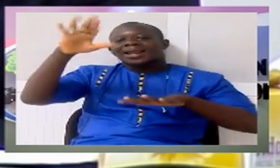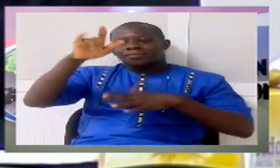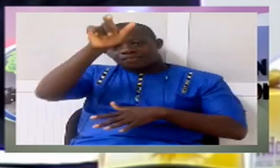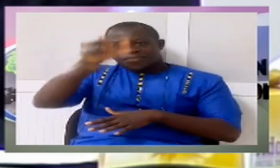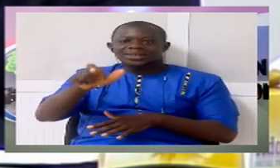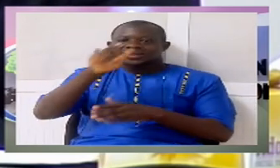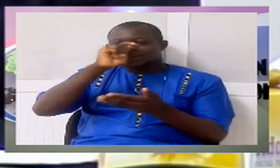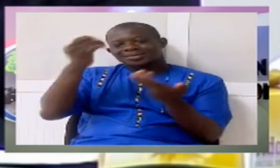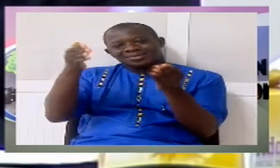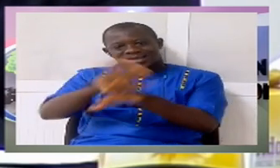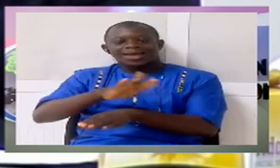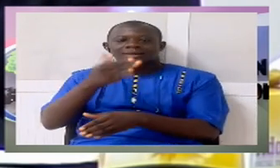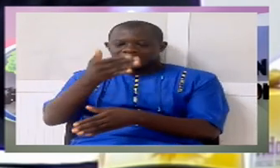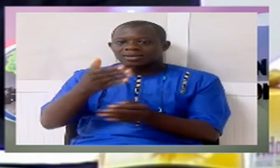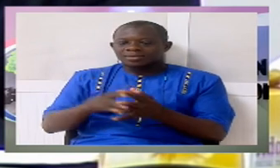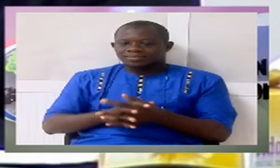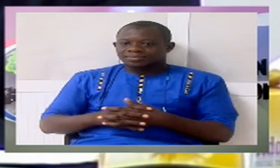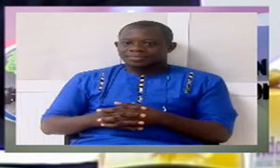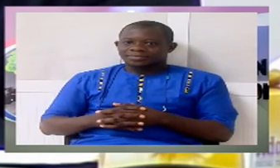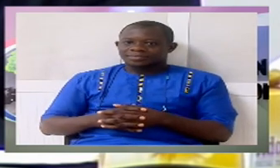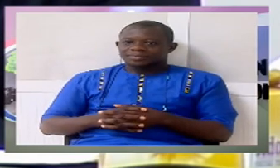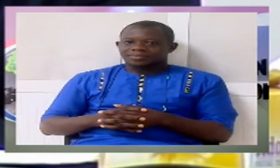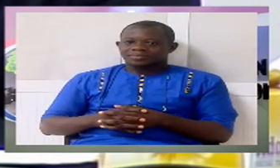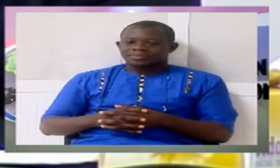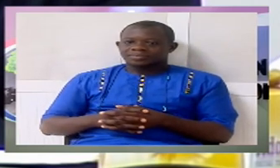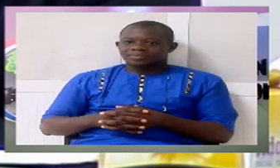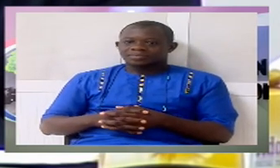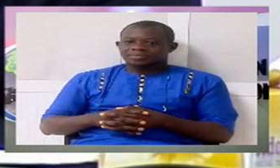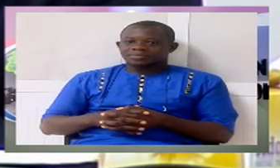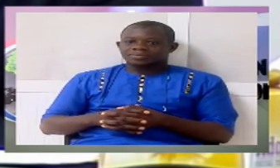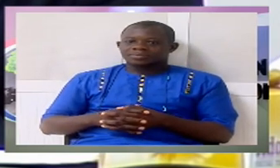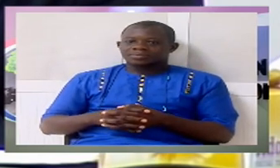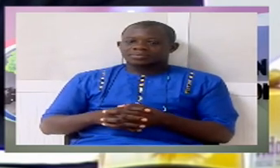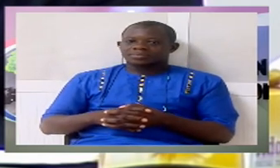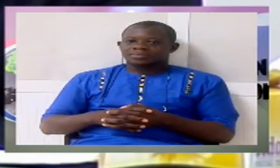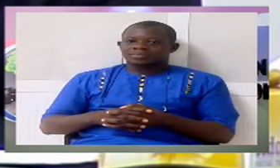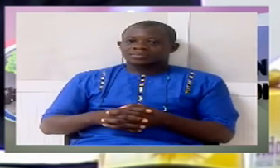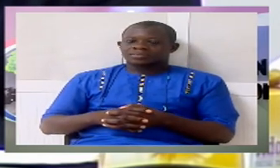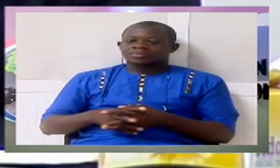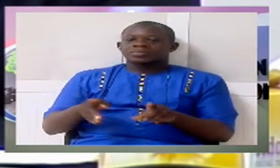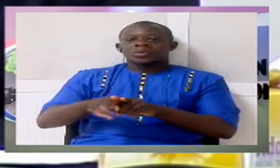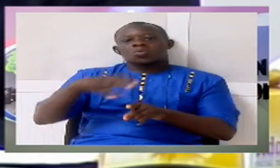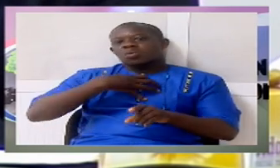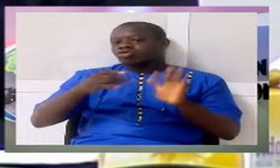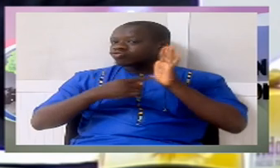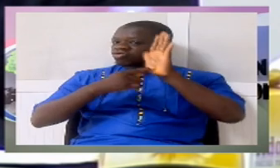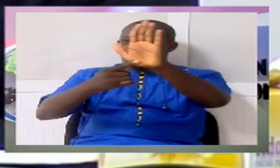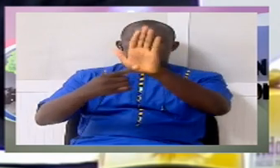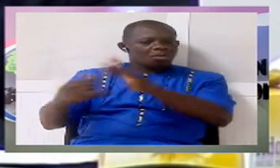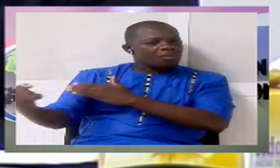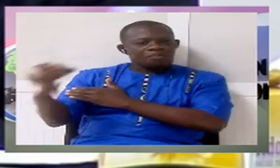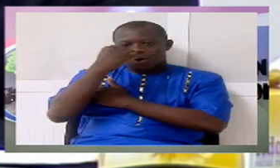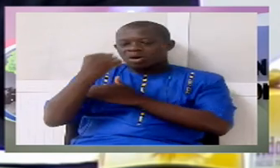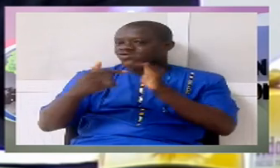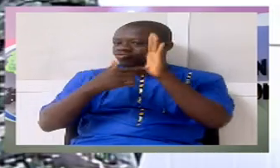tayef la bo xamne convoy bi ñoo doon woné wu rek lolu mo sababon be arab bi ñu ray ko. It was so of force. Dañ